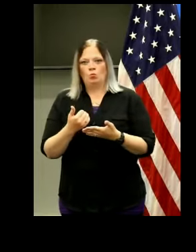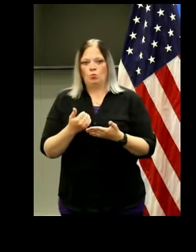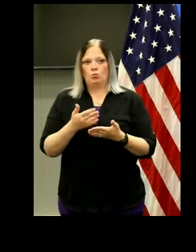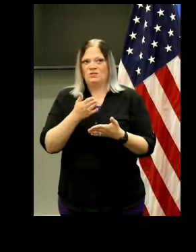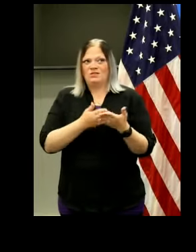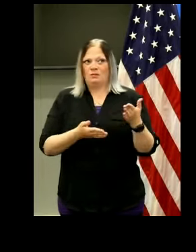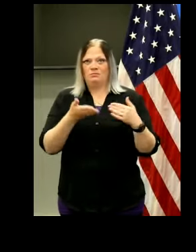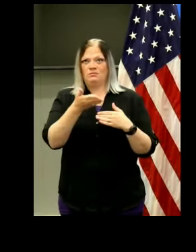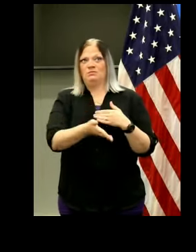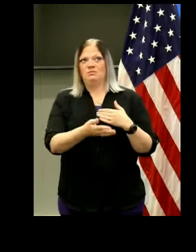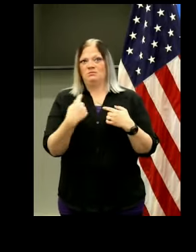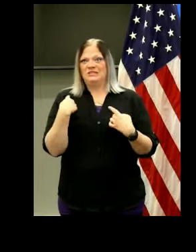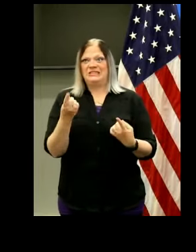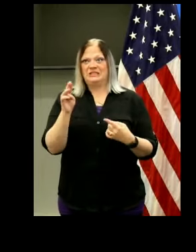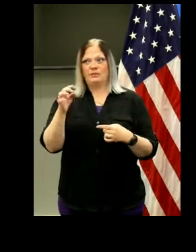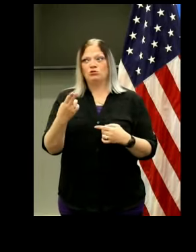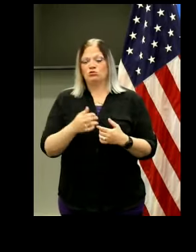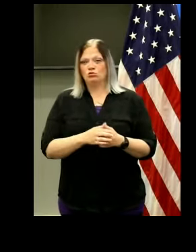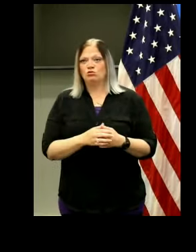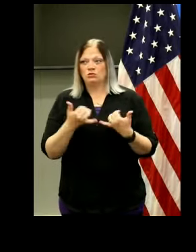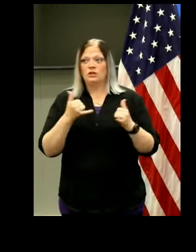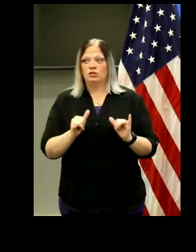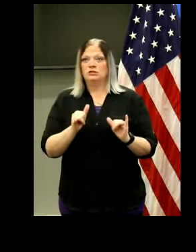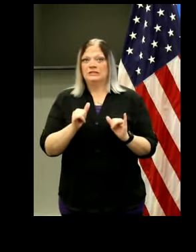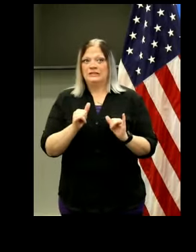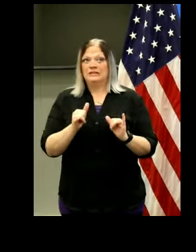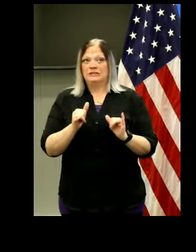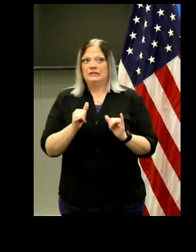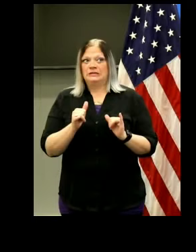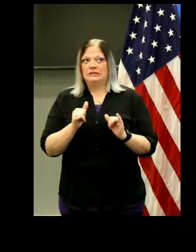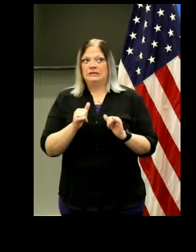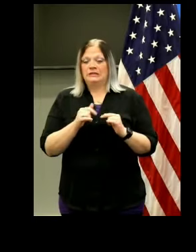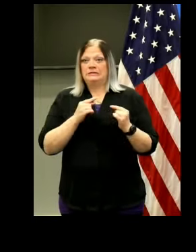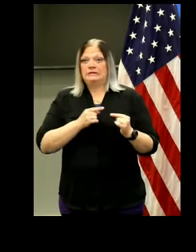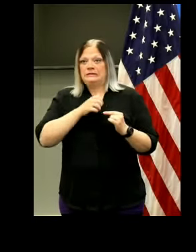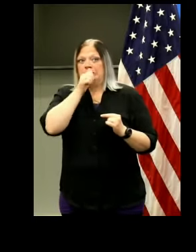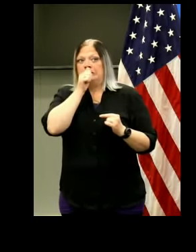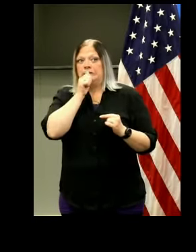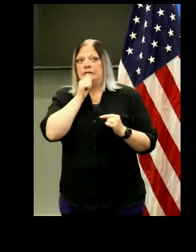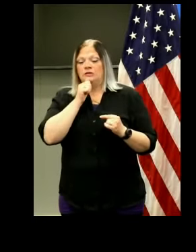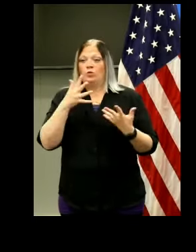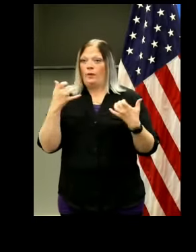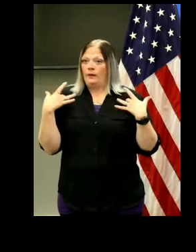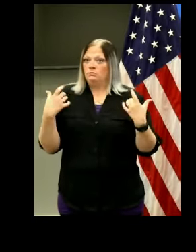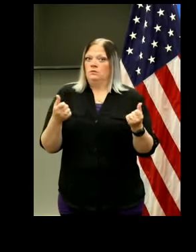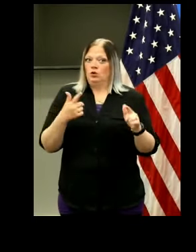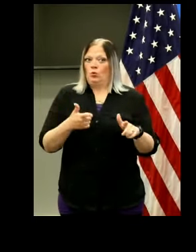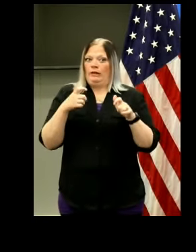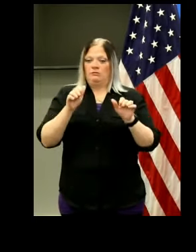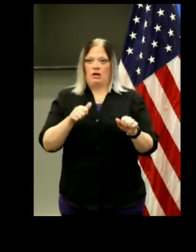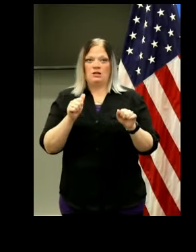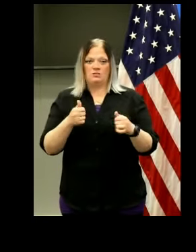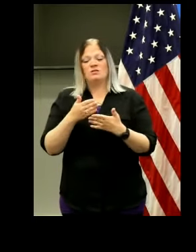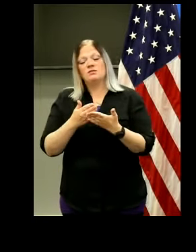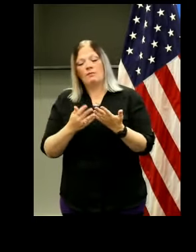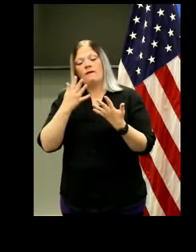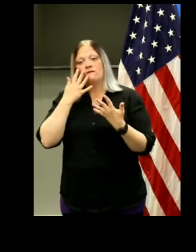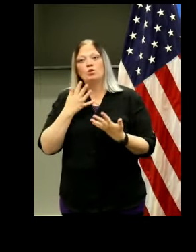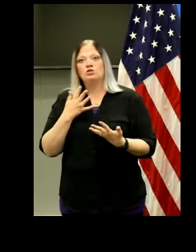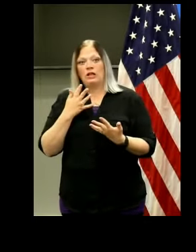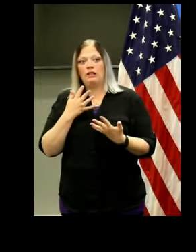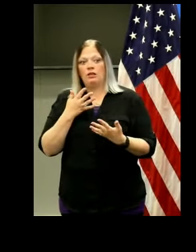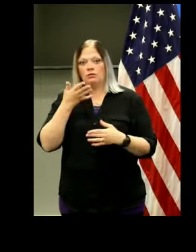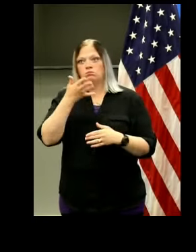them, since March. They're still hanging on. So we want those individuals to get through this as quickly as possible, and some of them, unfortunately, have been there for a